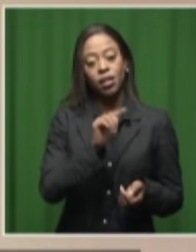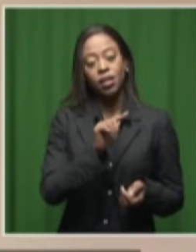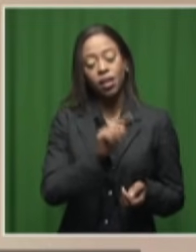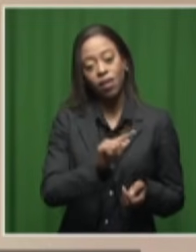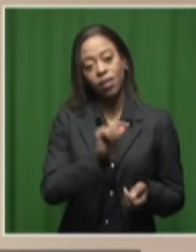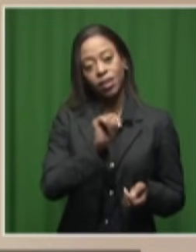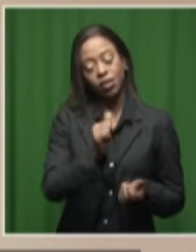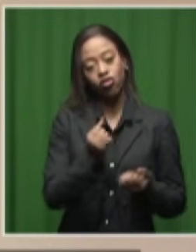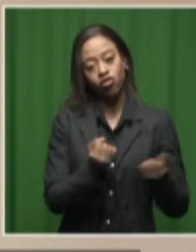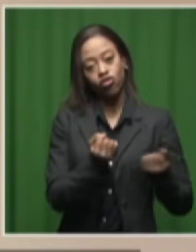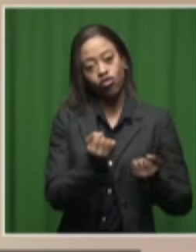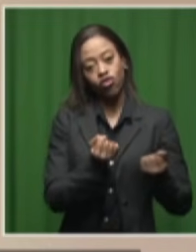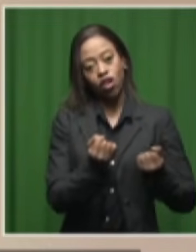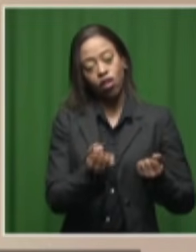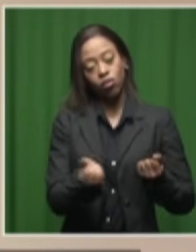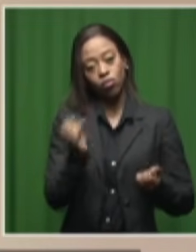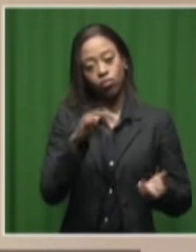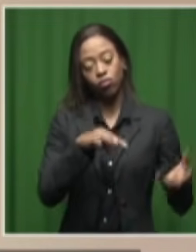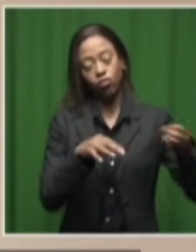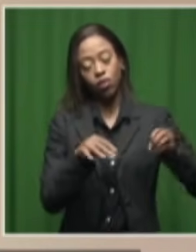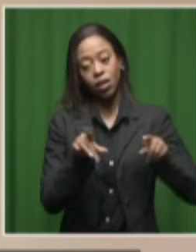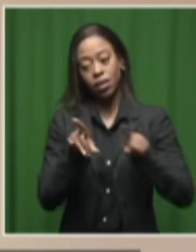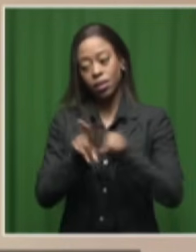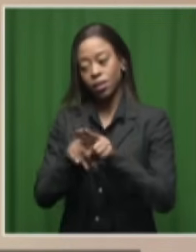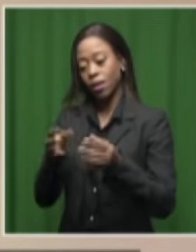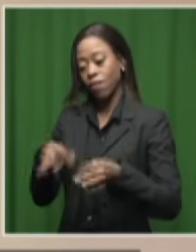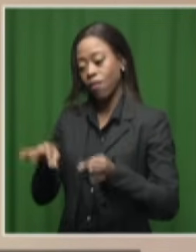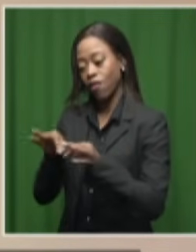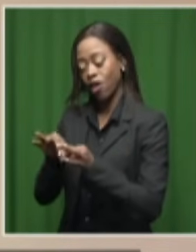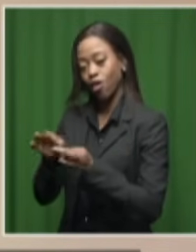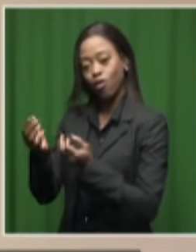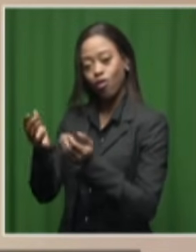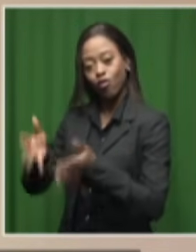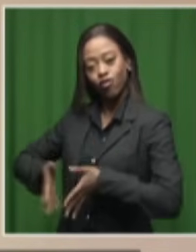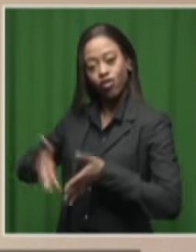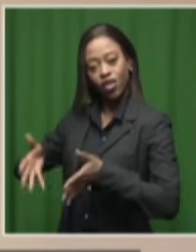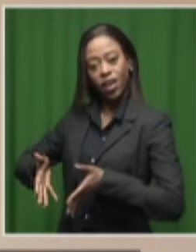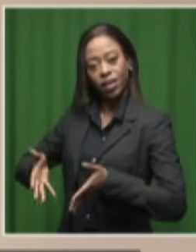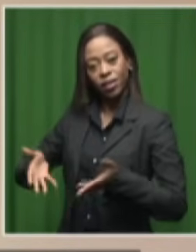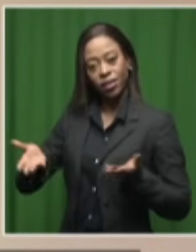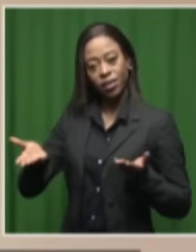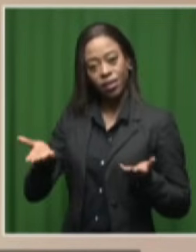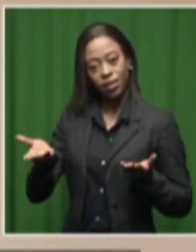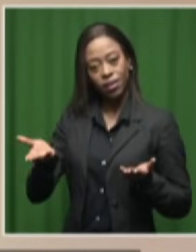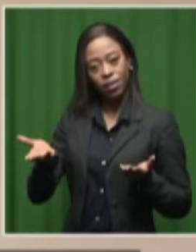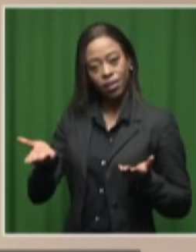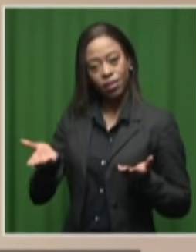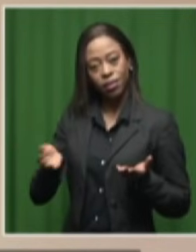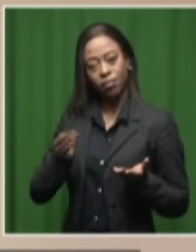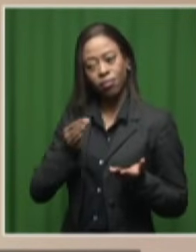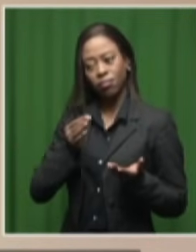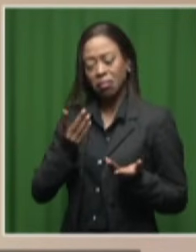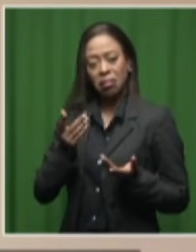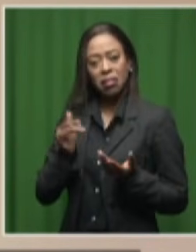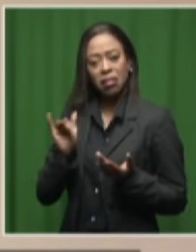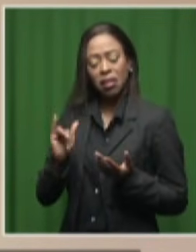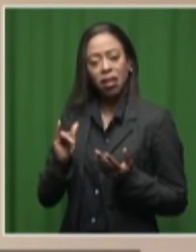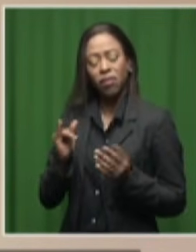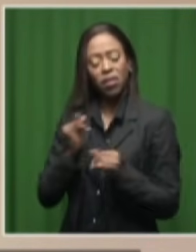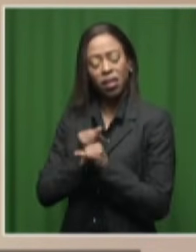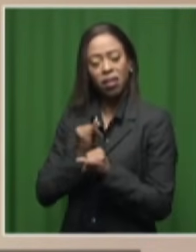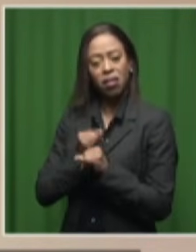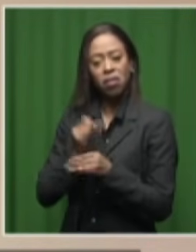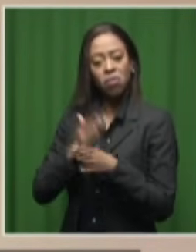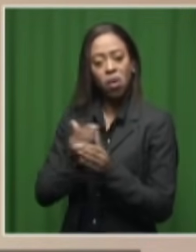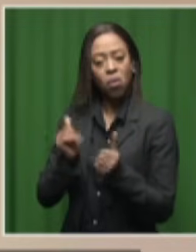276 trucks to load the same amount of a train. And that is not efficient for the industry, and